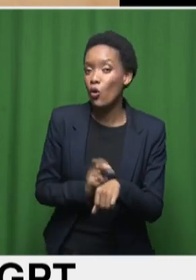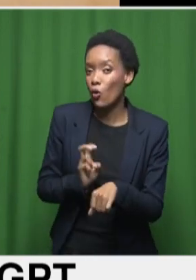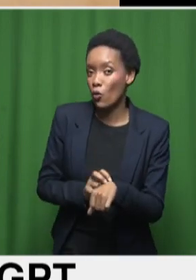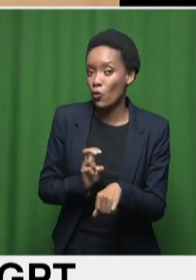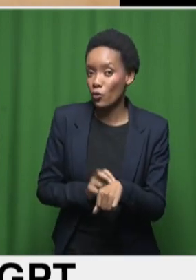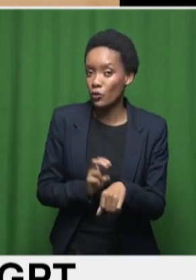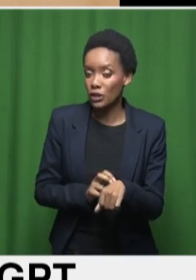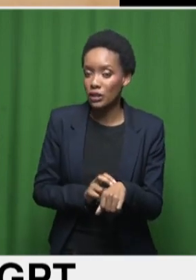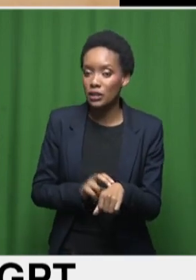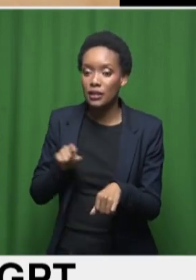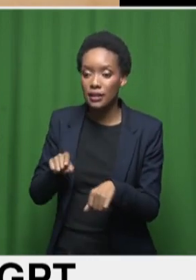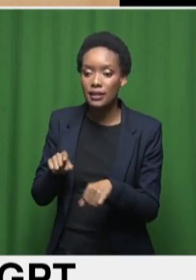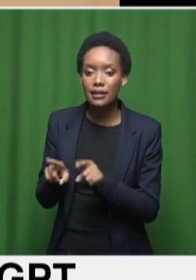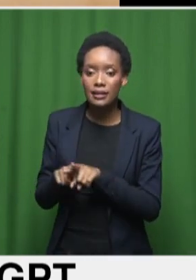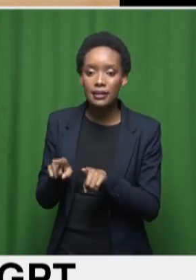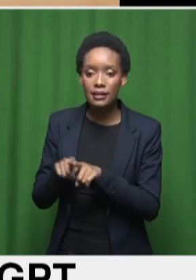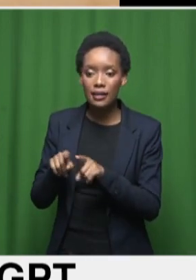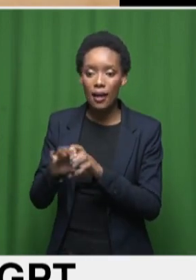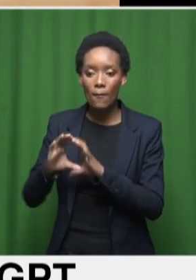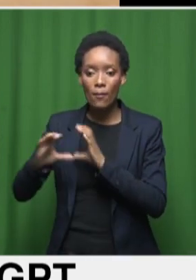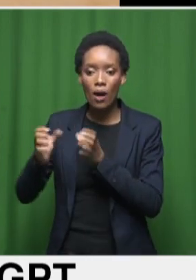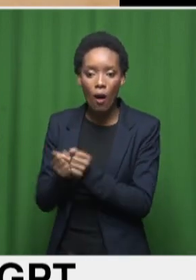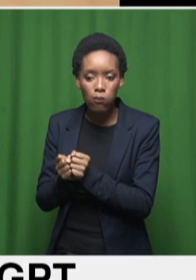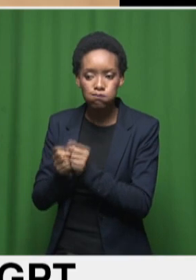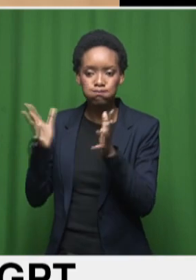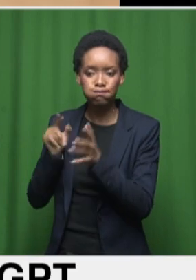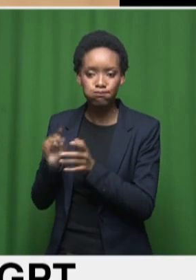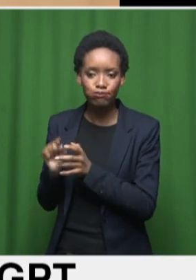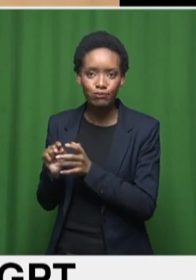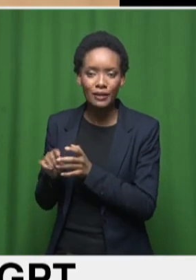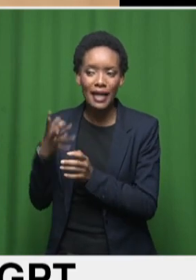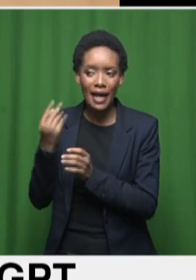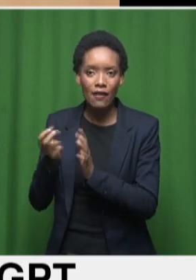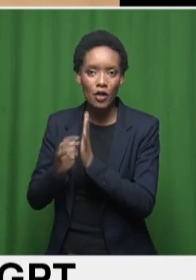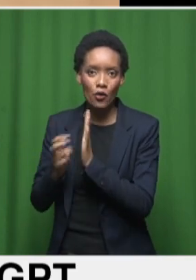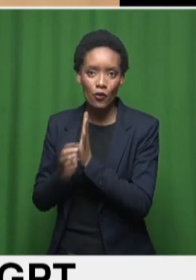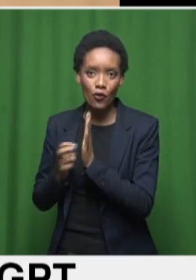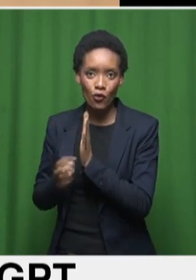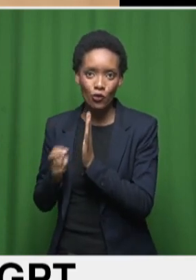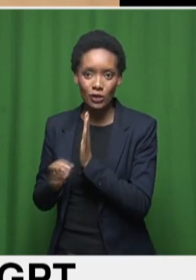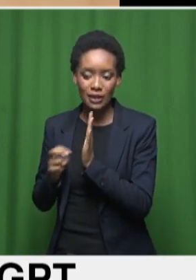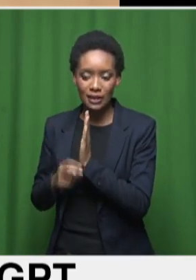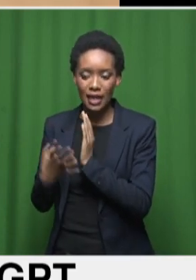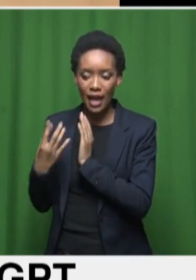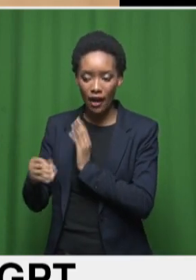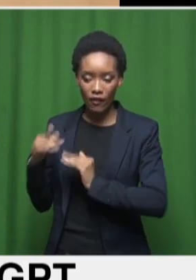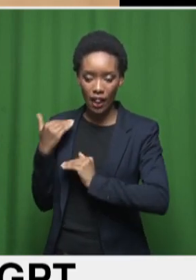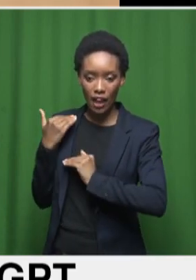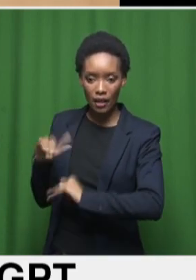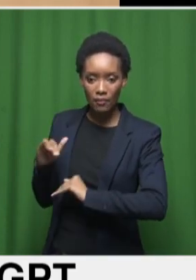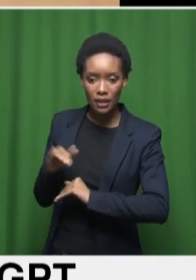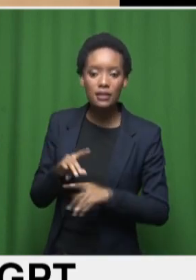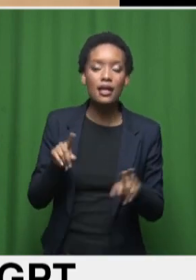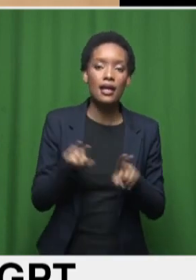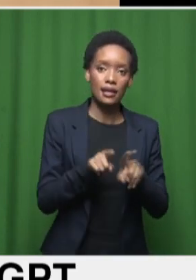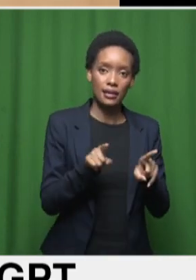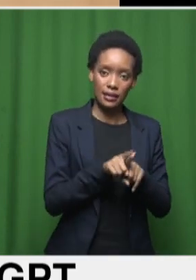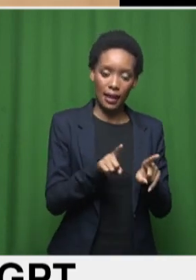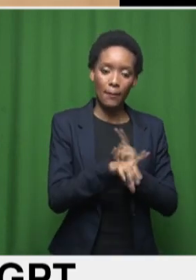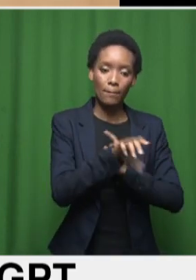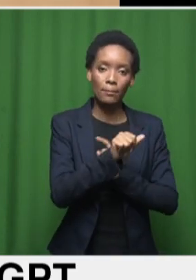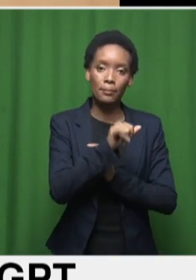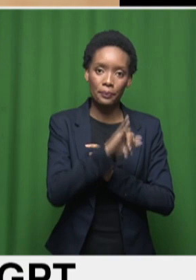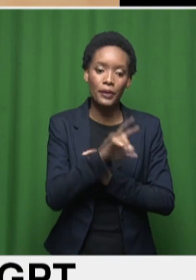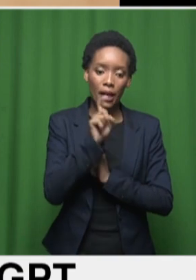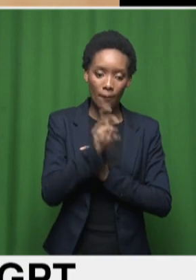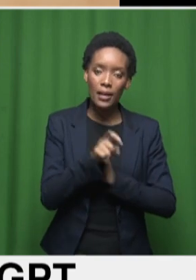nuclear weapons should also be implemented in the same space, the artificial intelligence space, where the organizations that